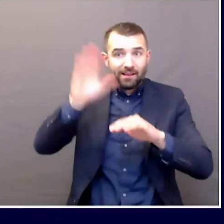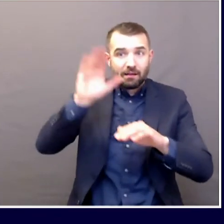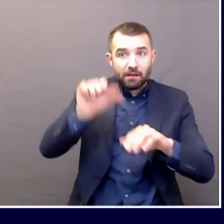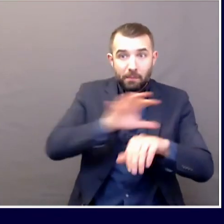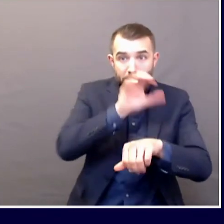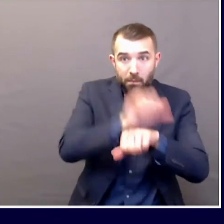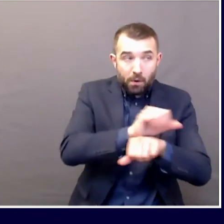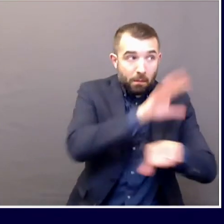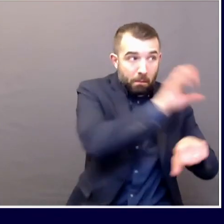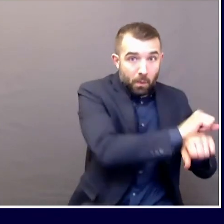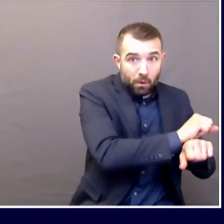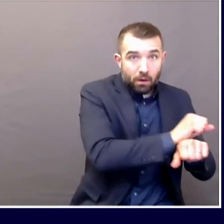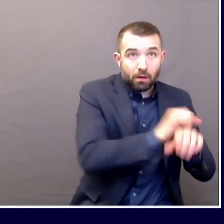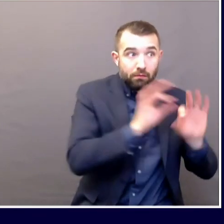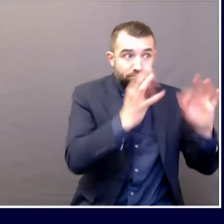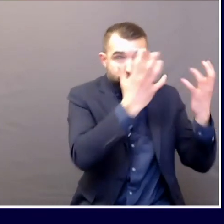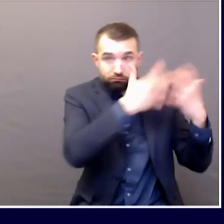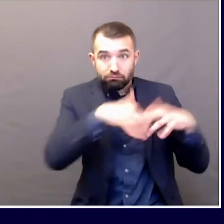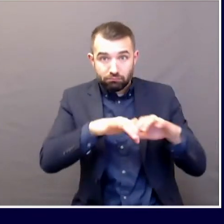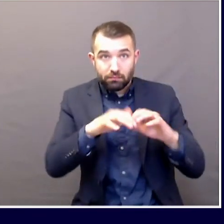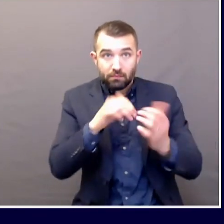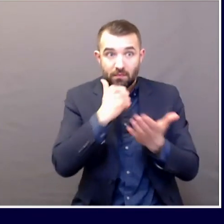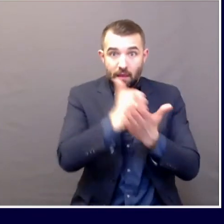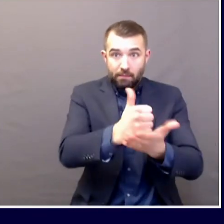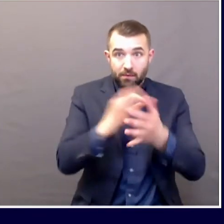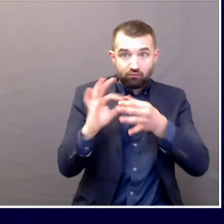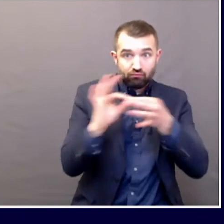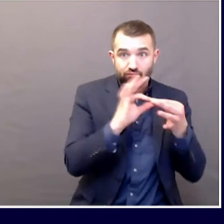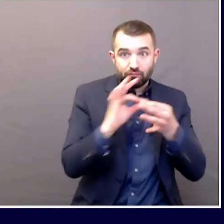groups across the state who work with seniors to